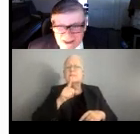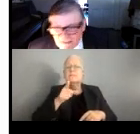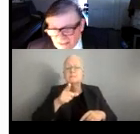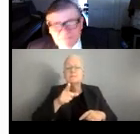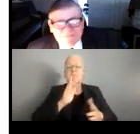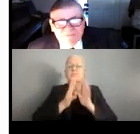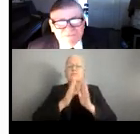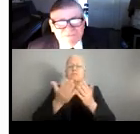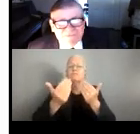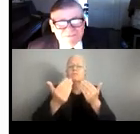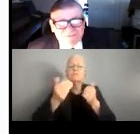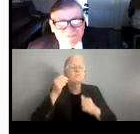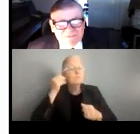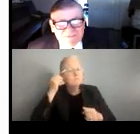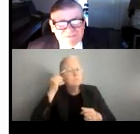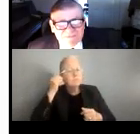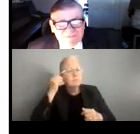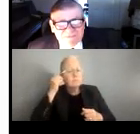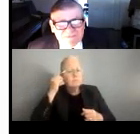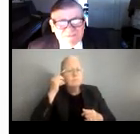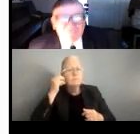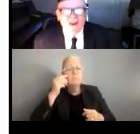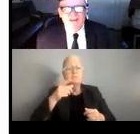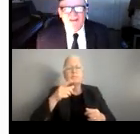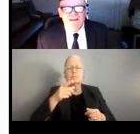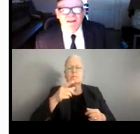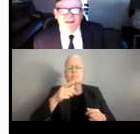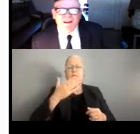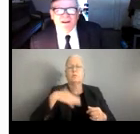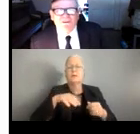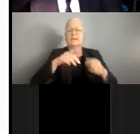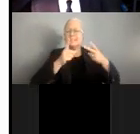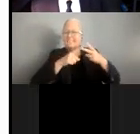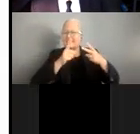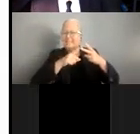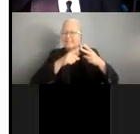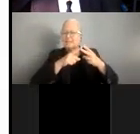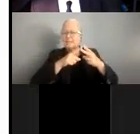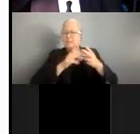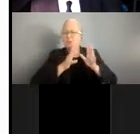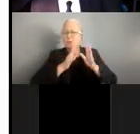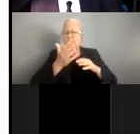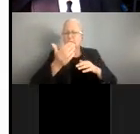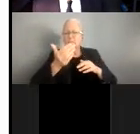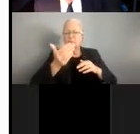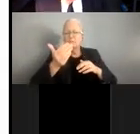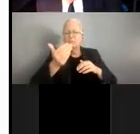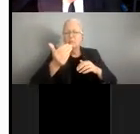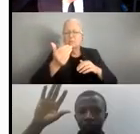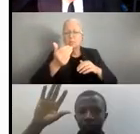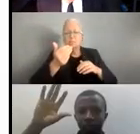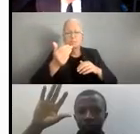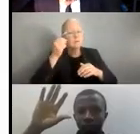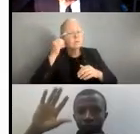us something? I think we need a second interpreter. We'll go on a bit more then. Okay, there